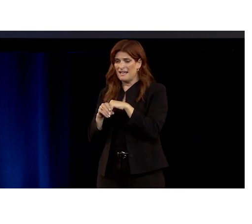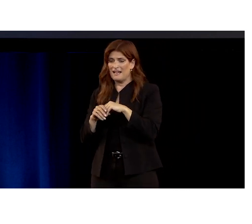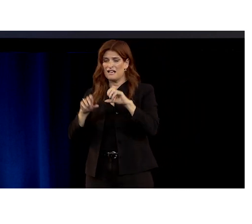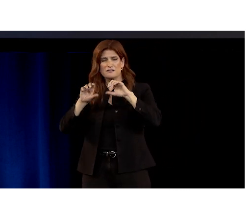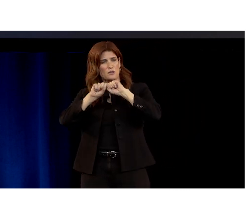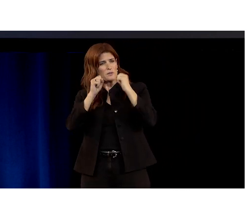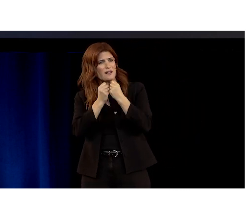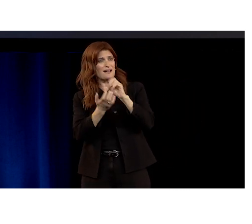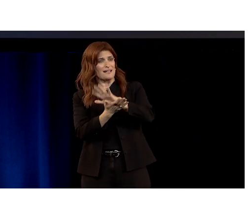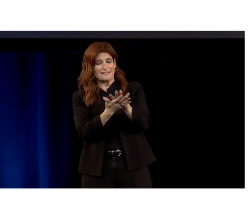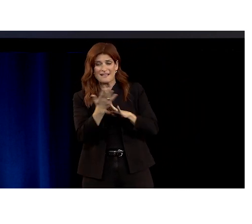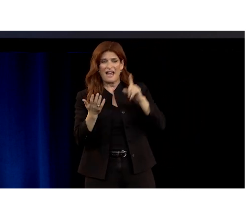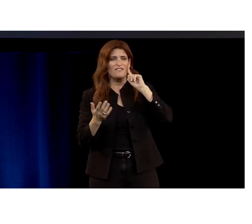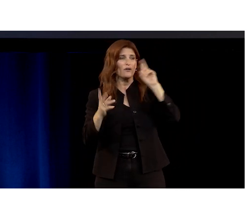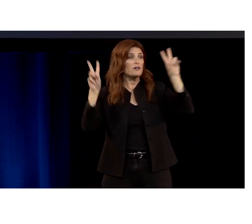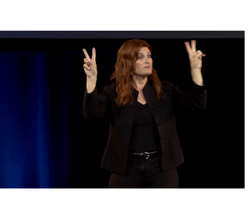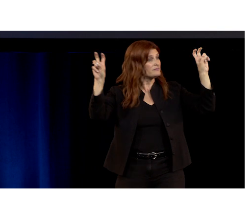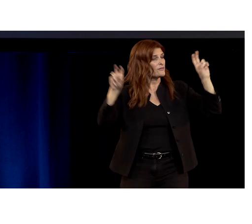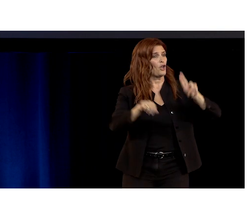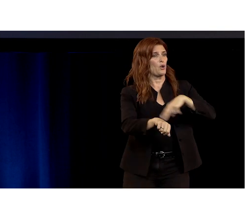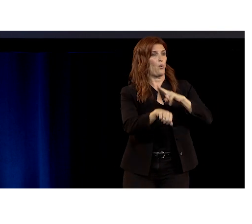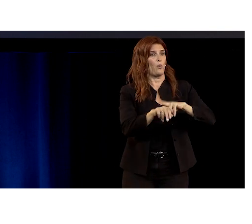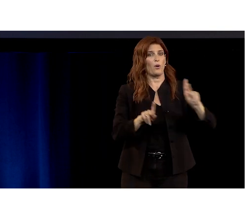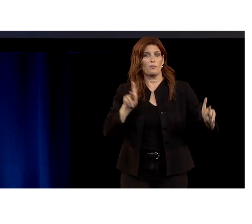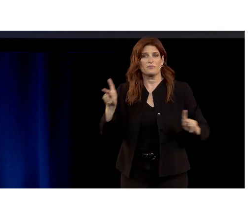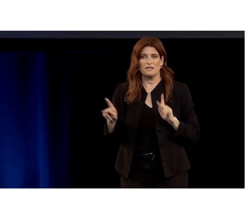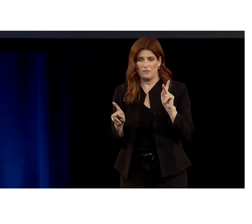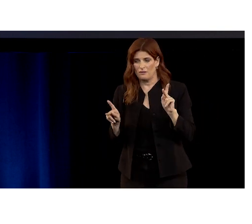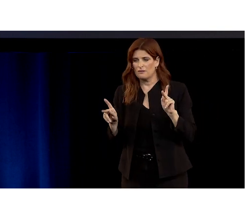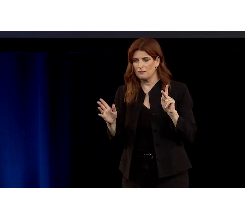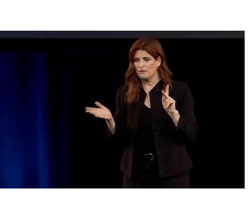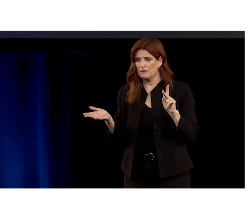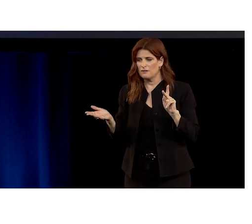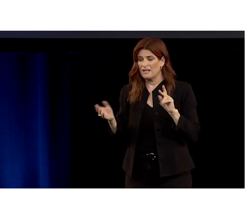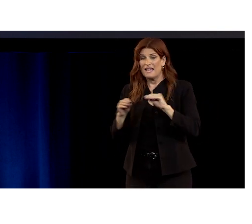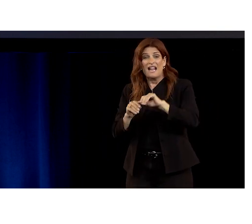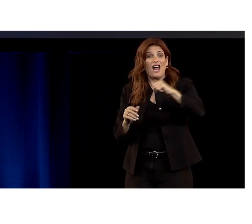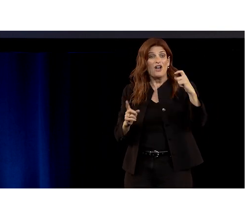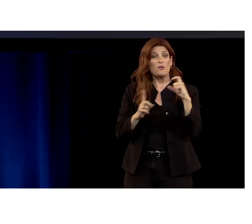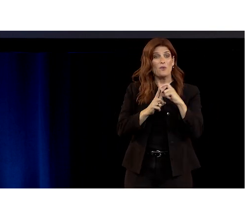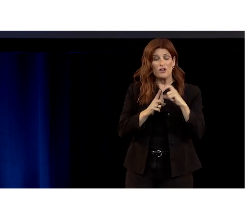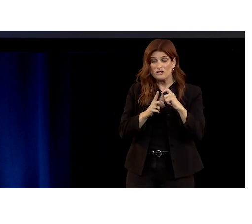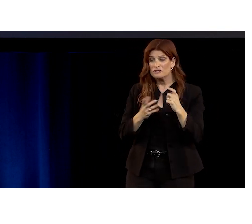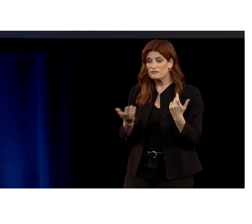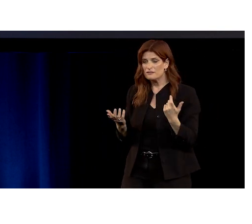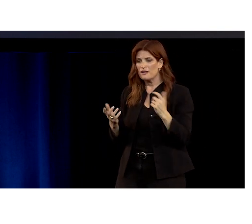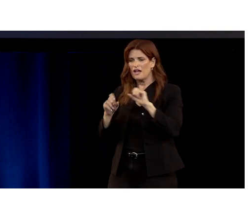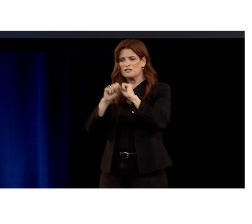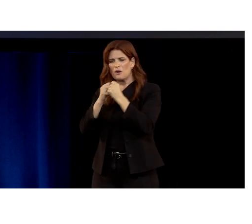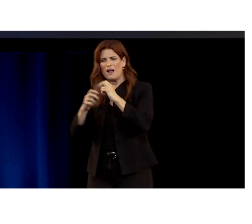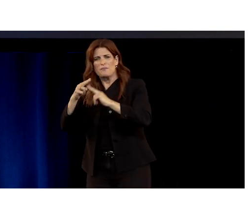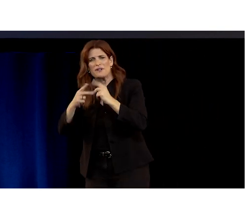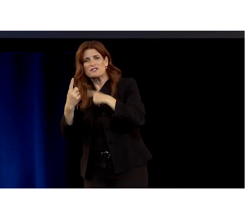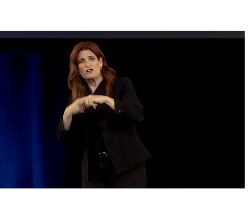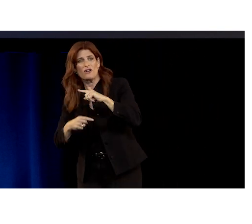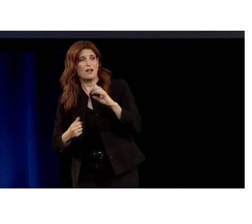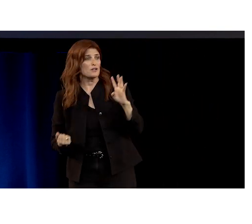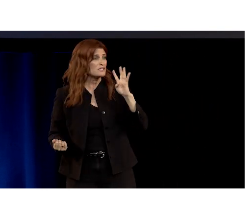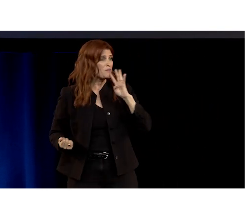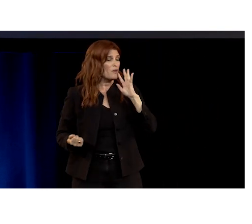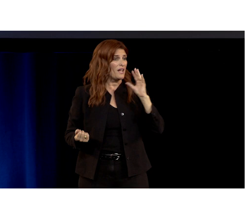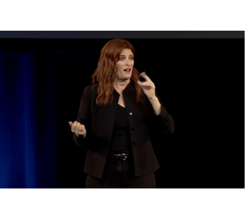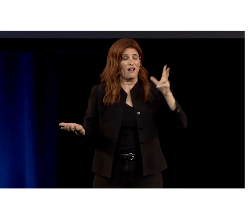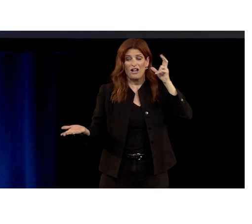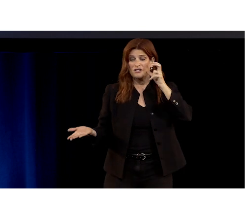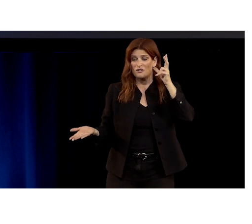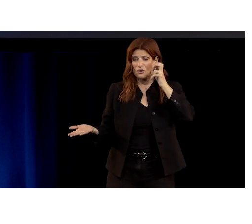assimilate me into a society designed for, quote, normal people. In other words, a society built around